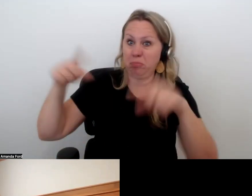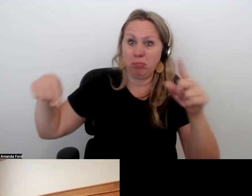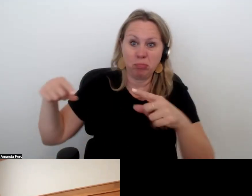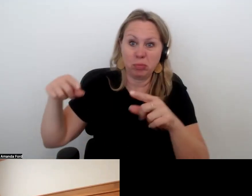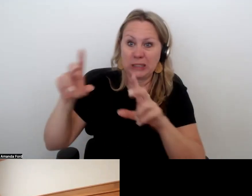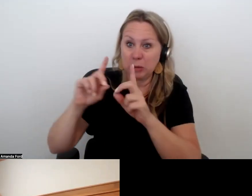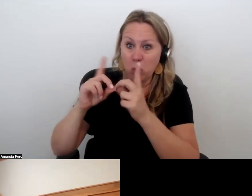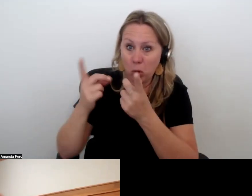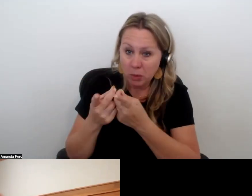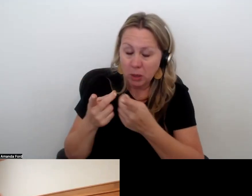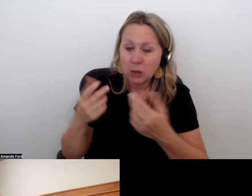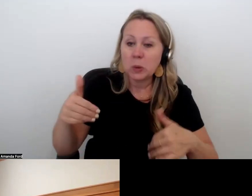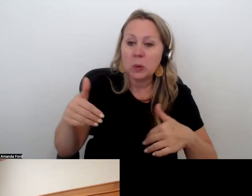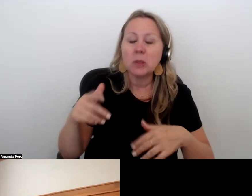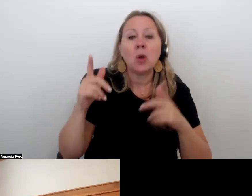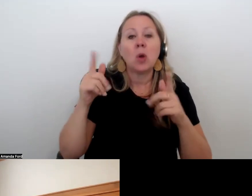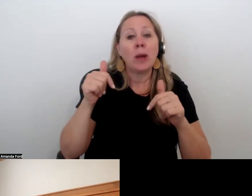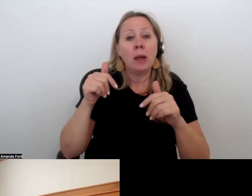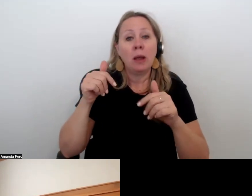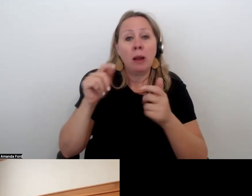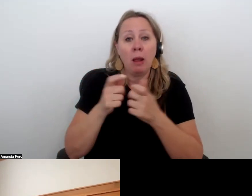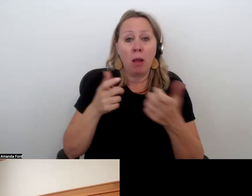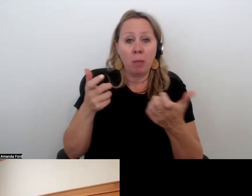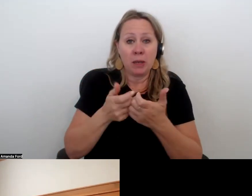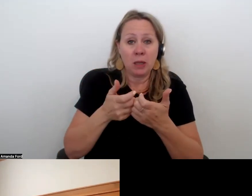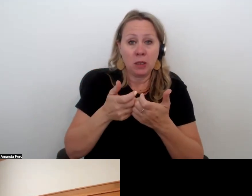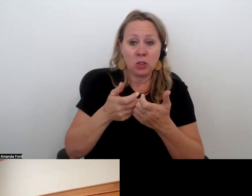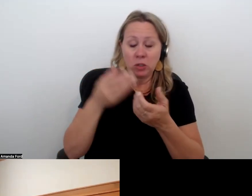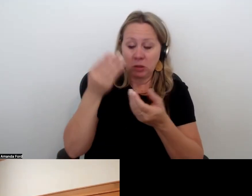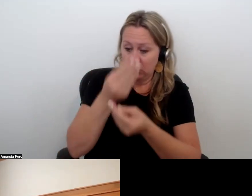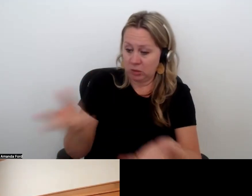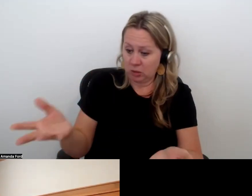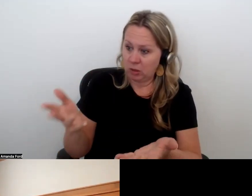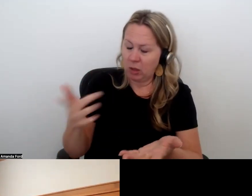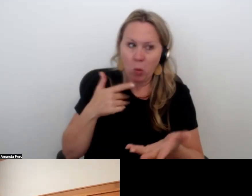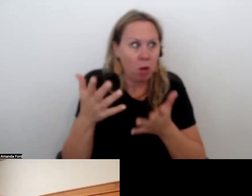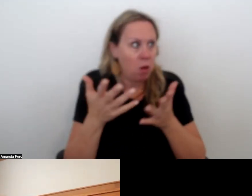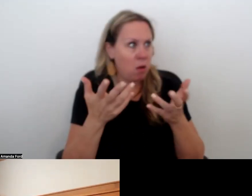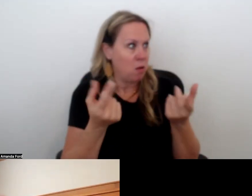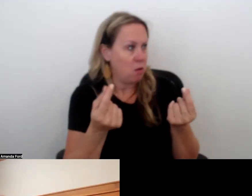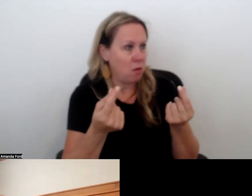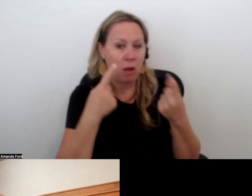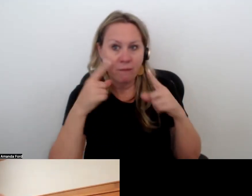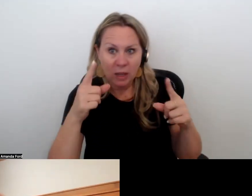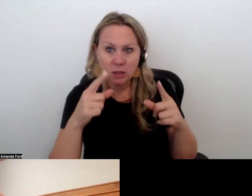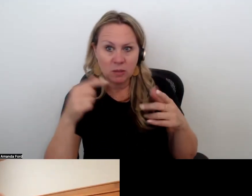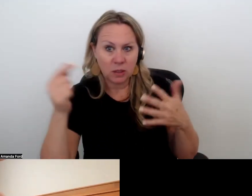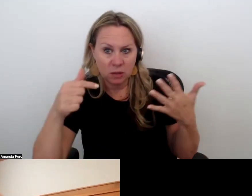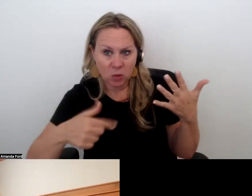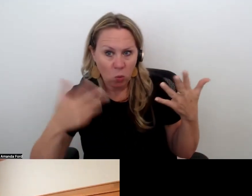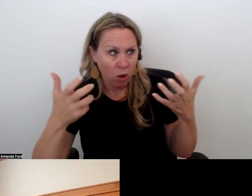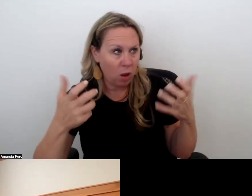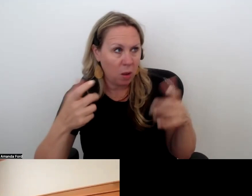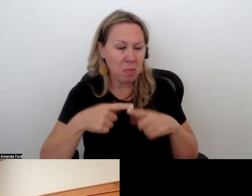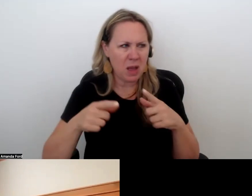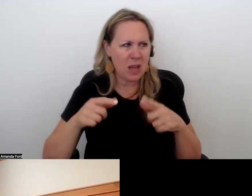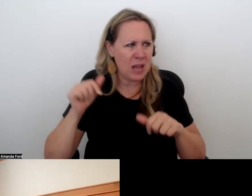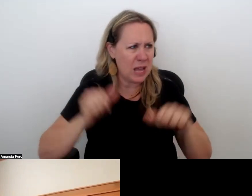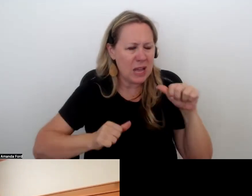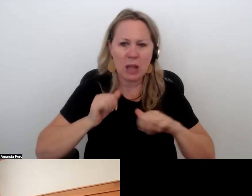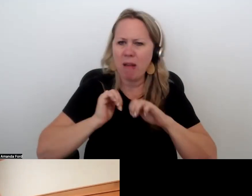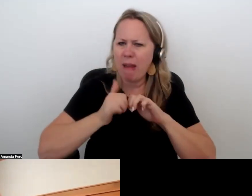I know that when accommodations are issued, they want to respond effectively, but may not be totally clear how to